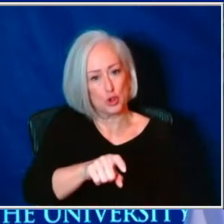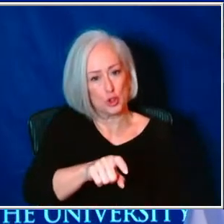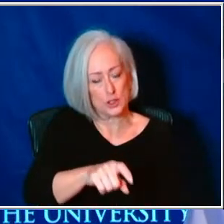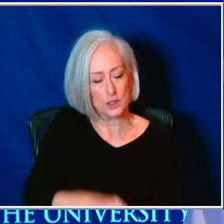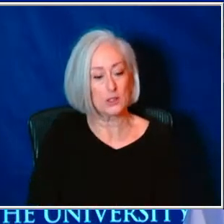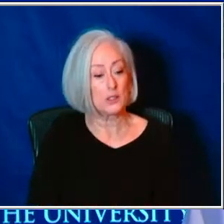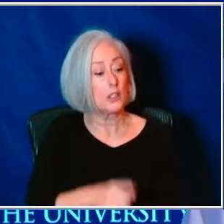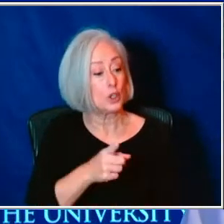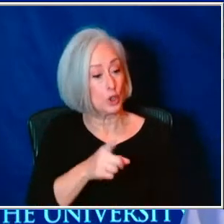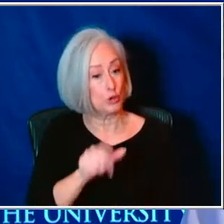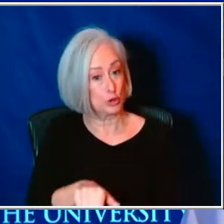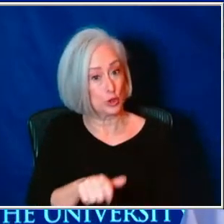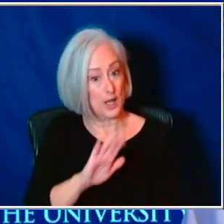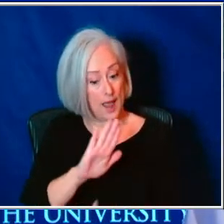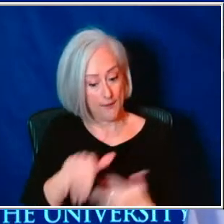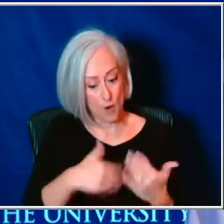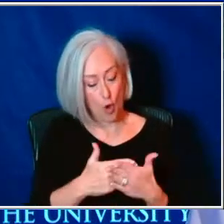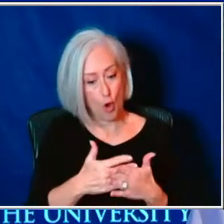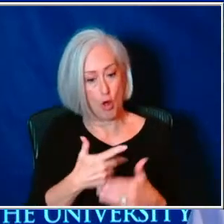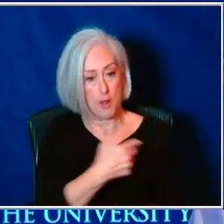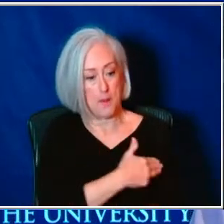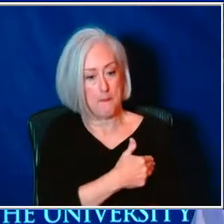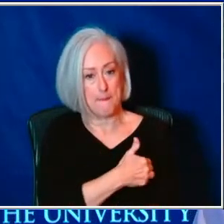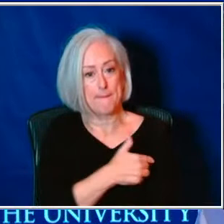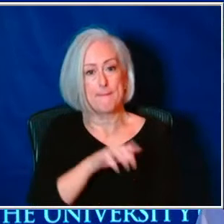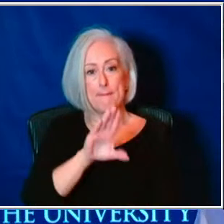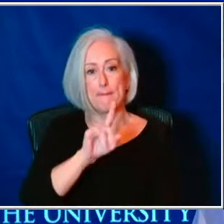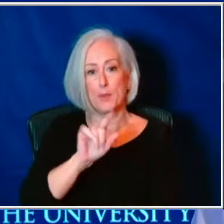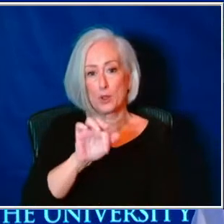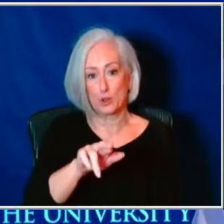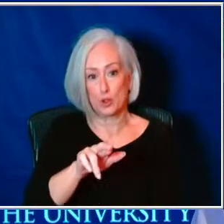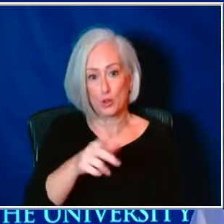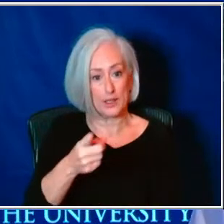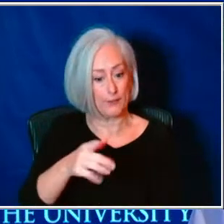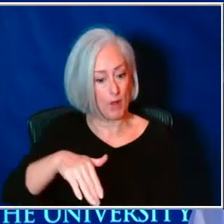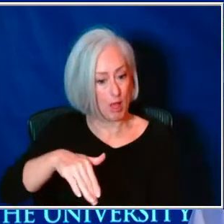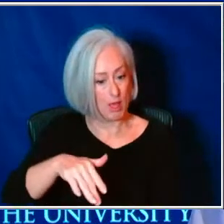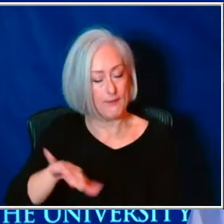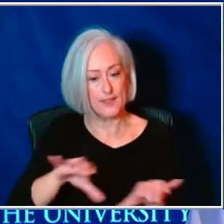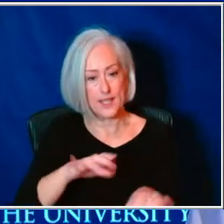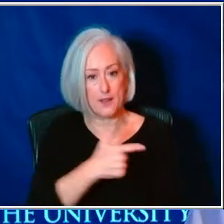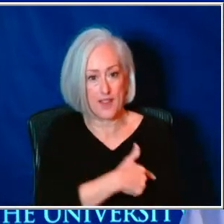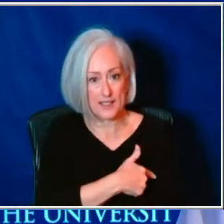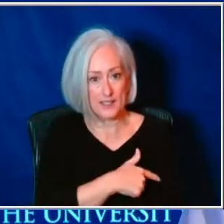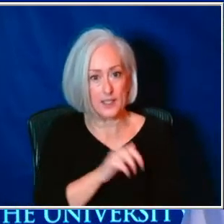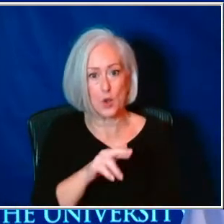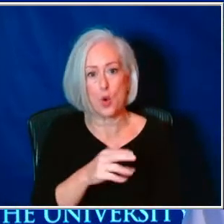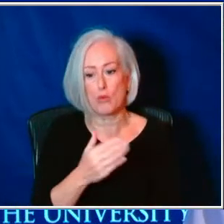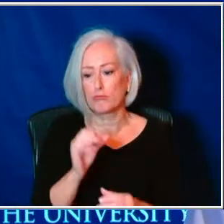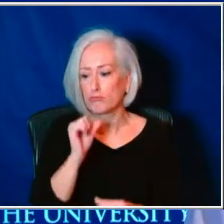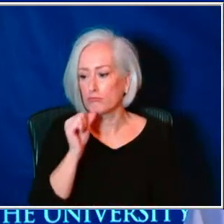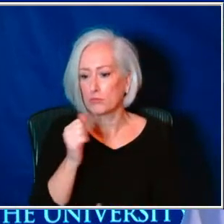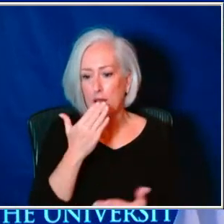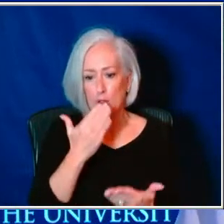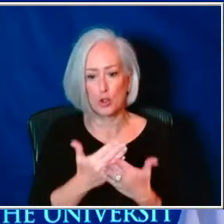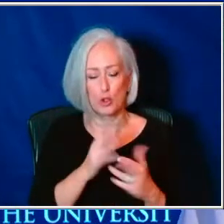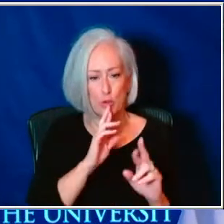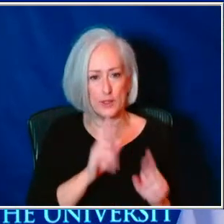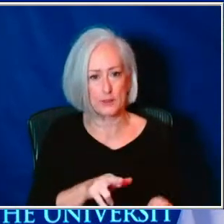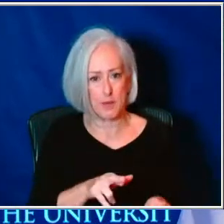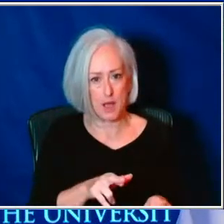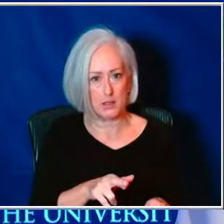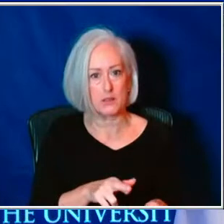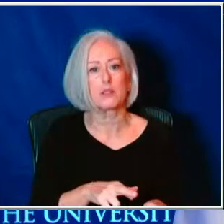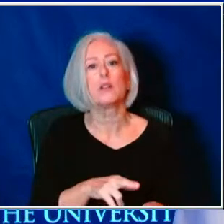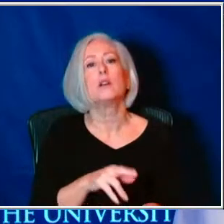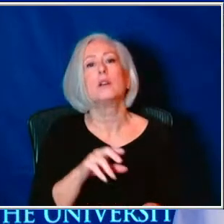your boosters. Obviously, if you cannot or have not been able to take the vaccines or they anticipate you don't have a good response, getting on Paxlovid. But then it really